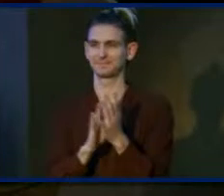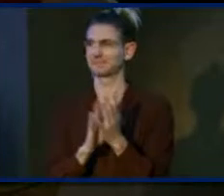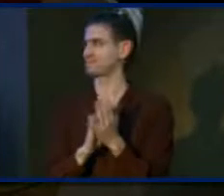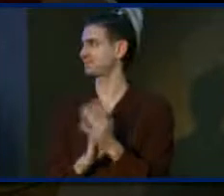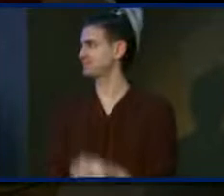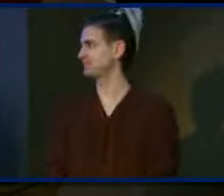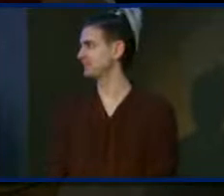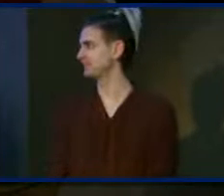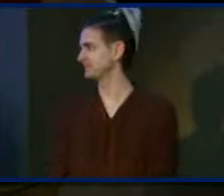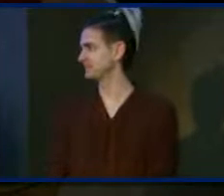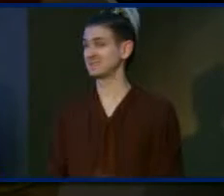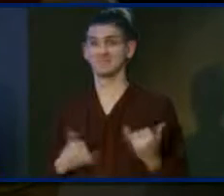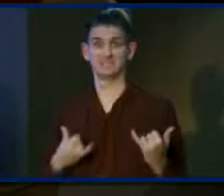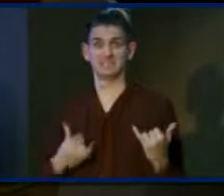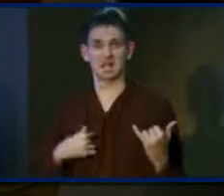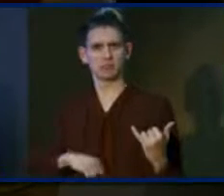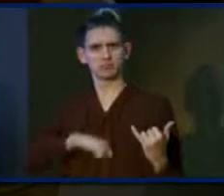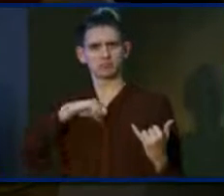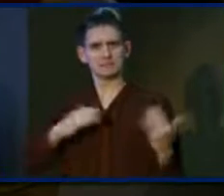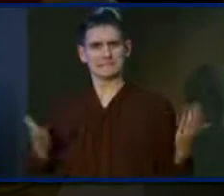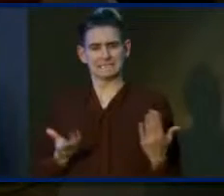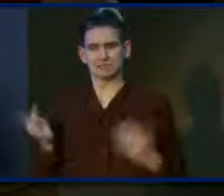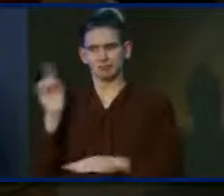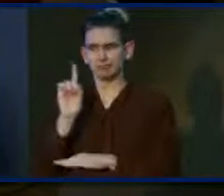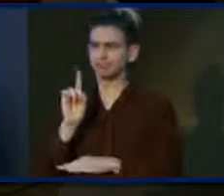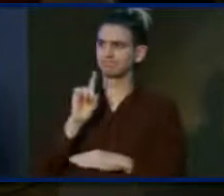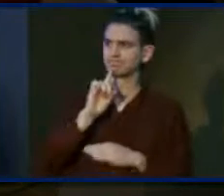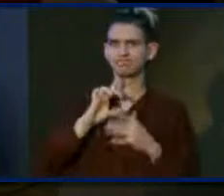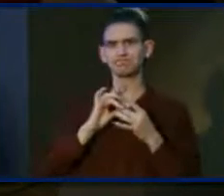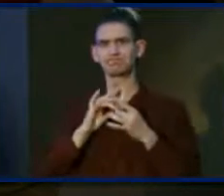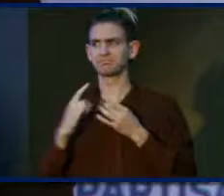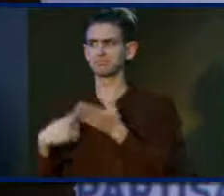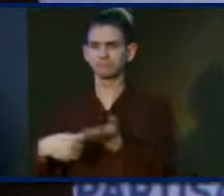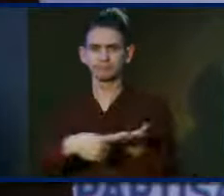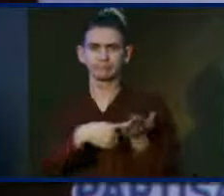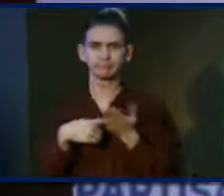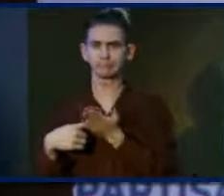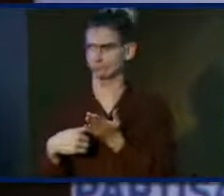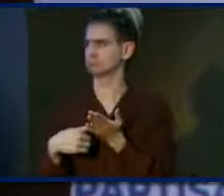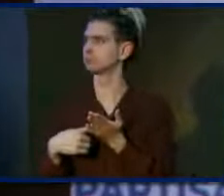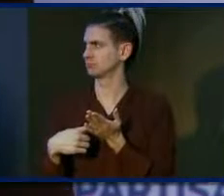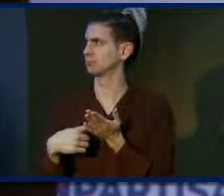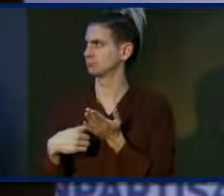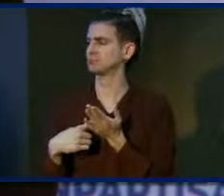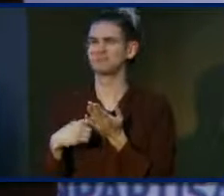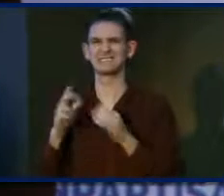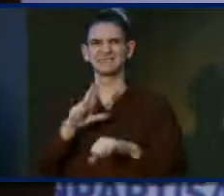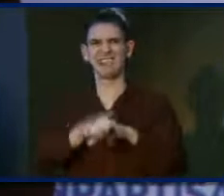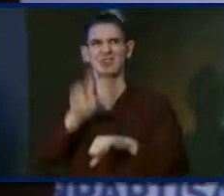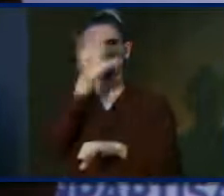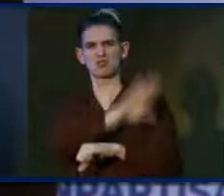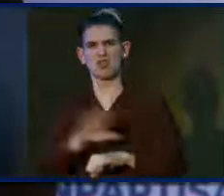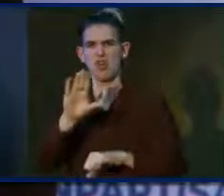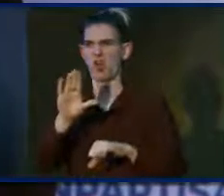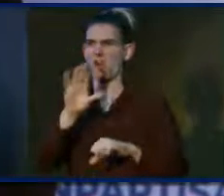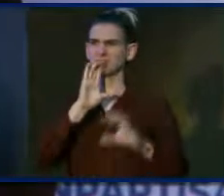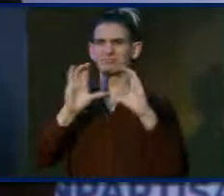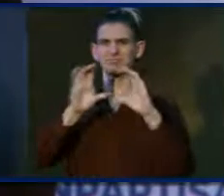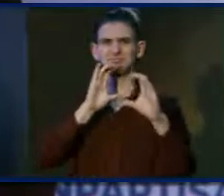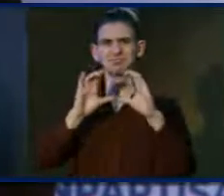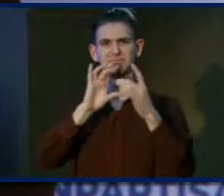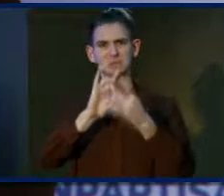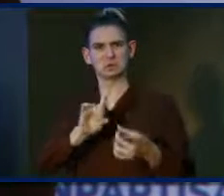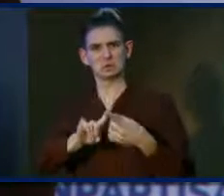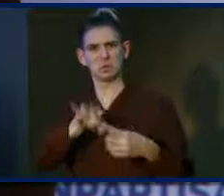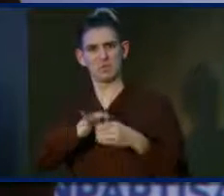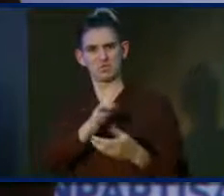I'm proud to be here today to have this conversation and this national convening on voting rights, because y'all, our democracy is on